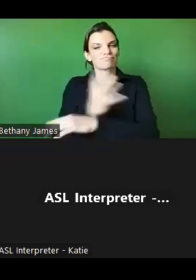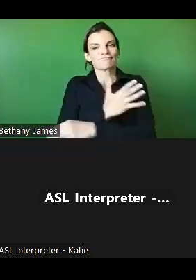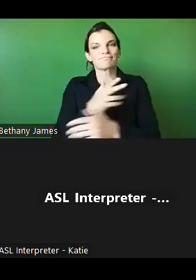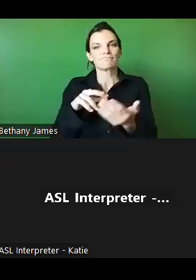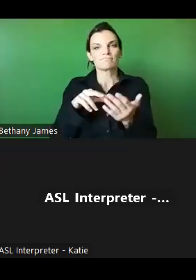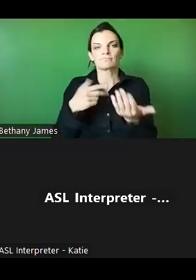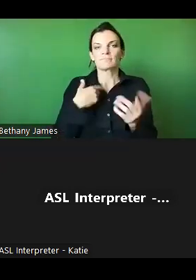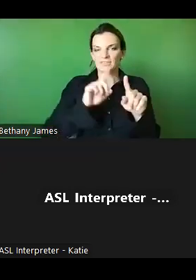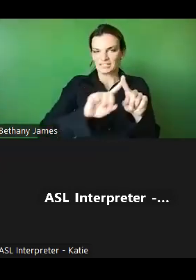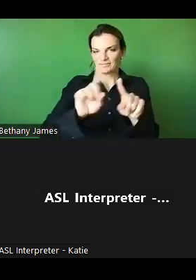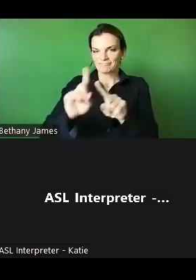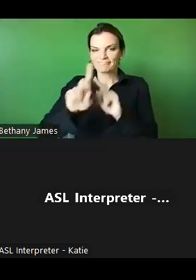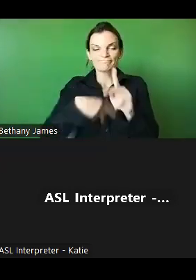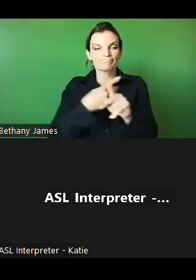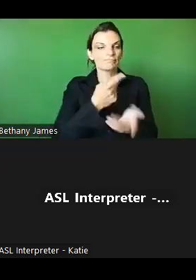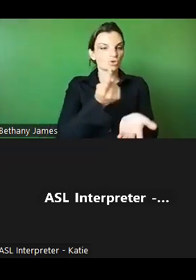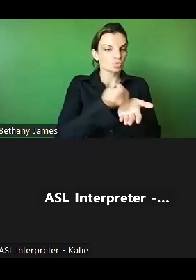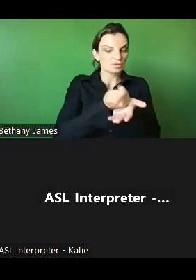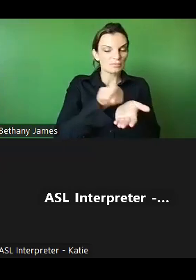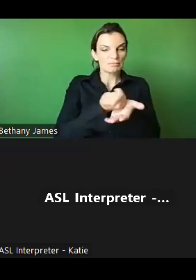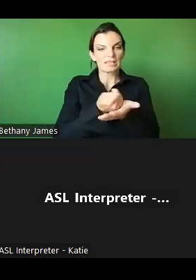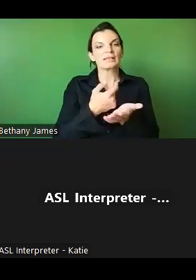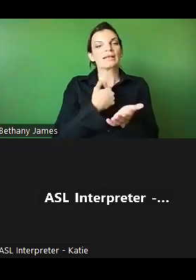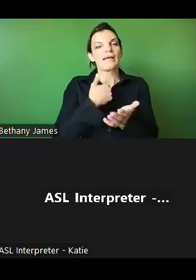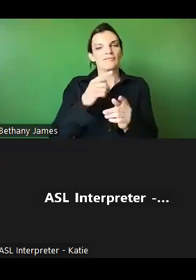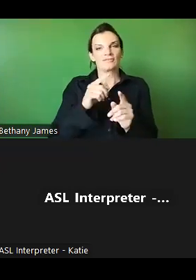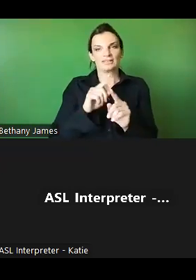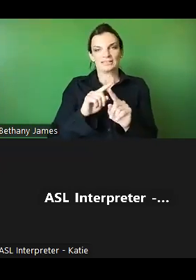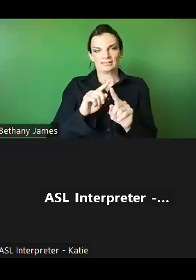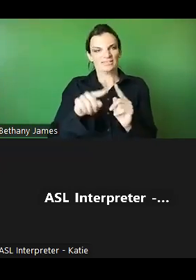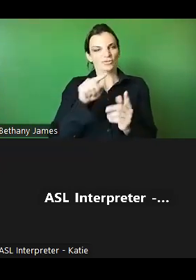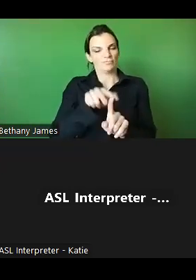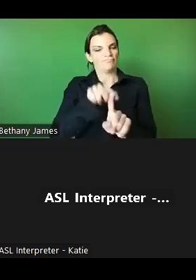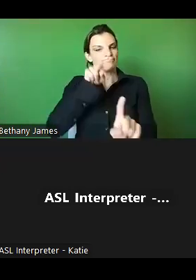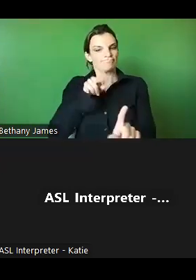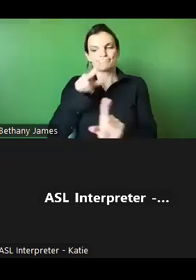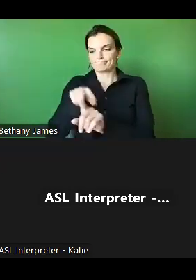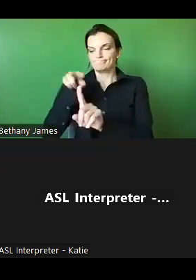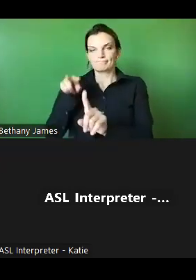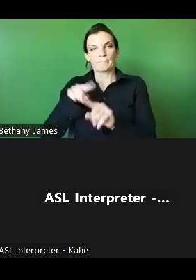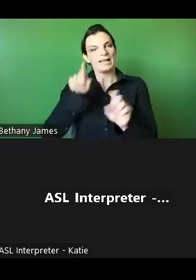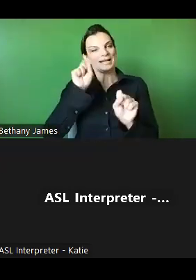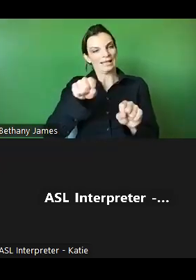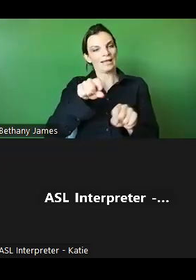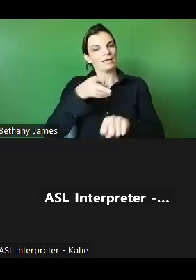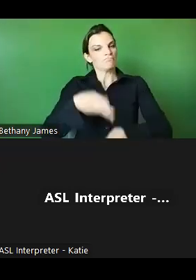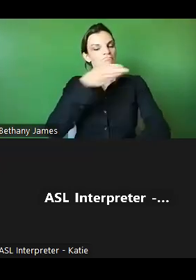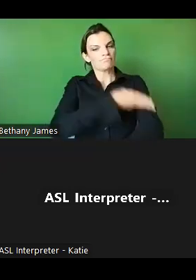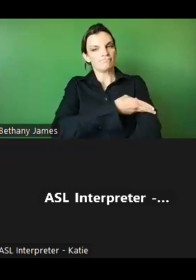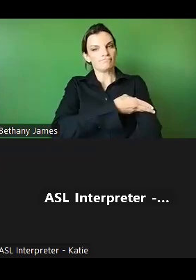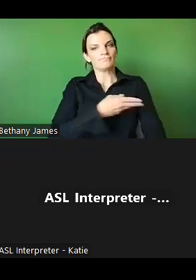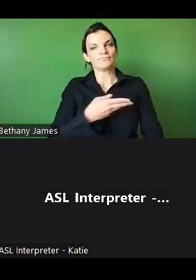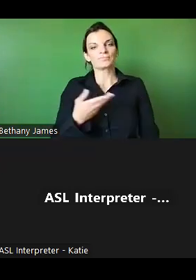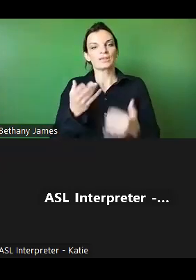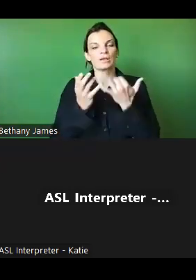modes of treatment from both models of disability, and to say it's both, what